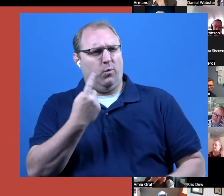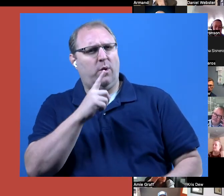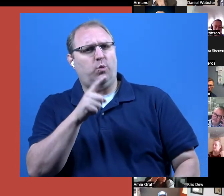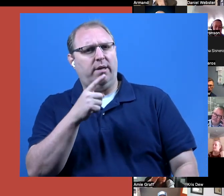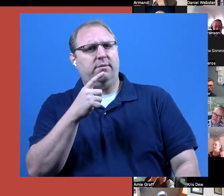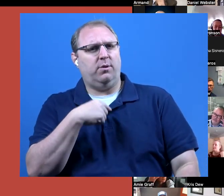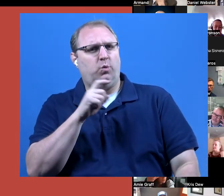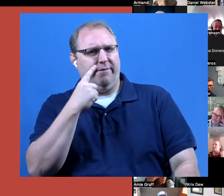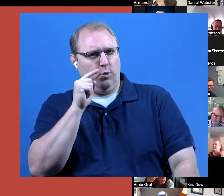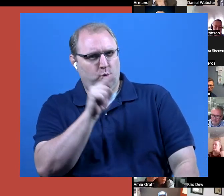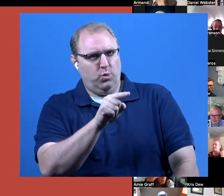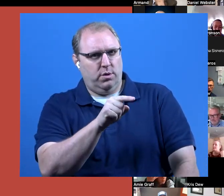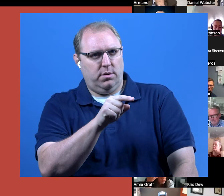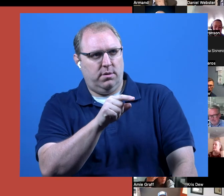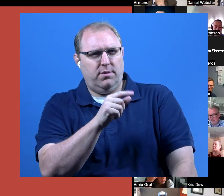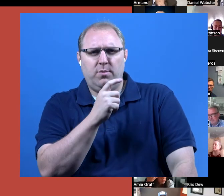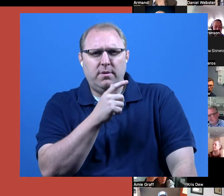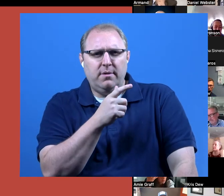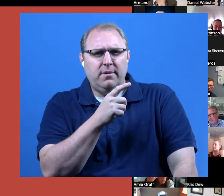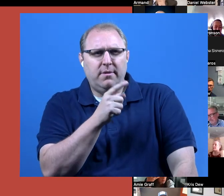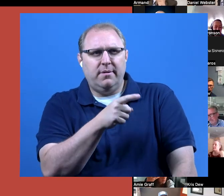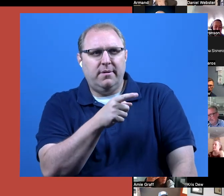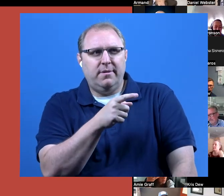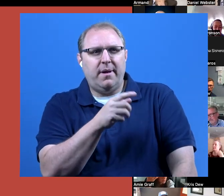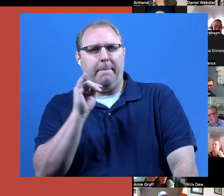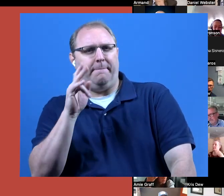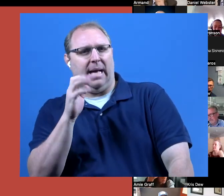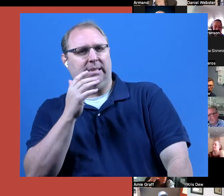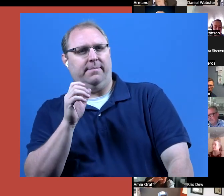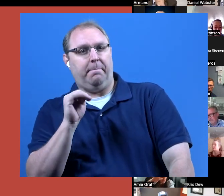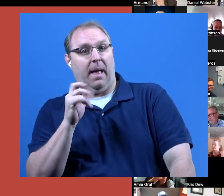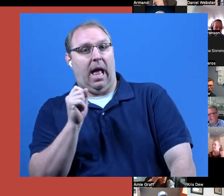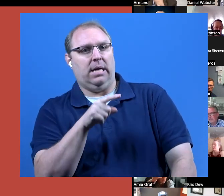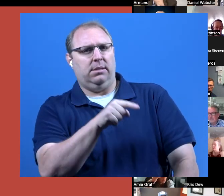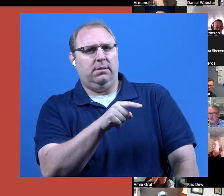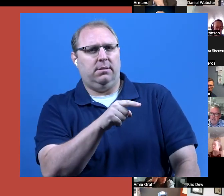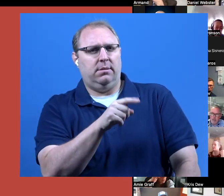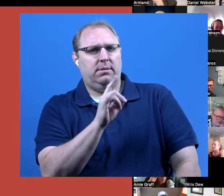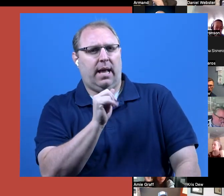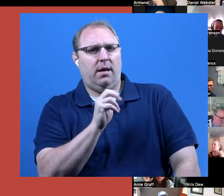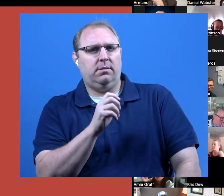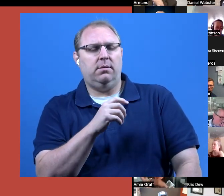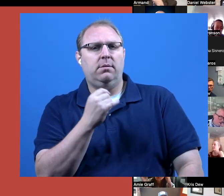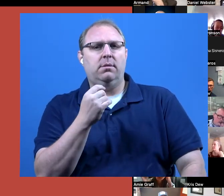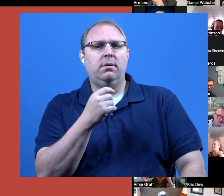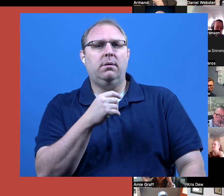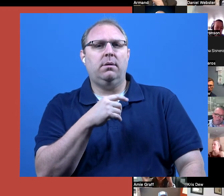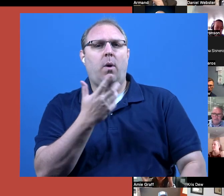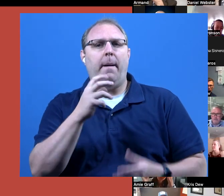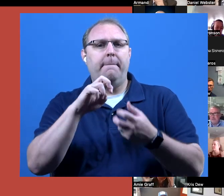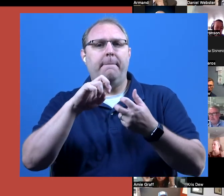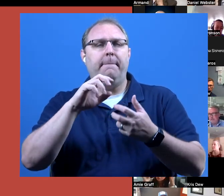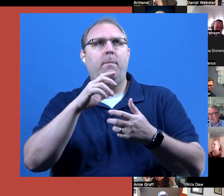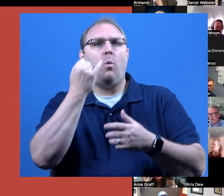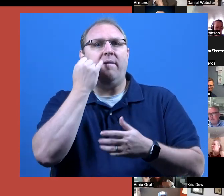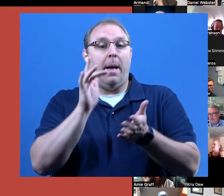rates because of their approved leave. There's no reason to make a note of that in their UPM that I am aware of. So